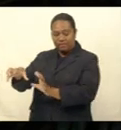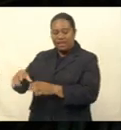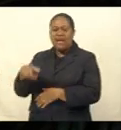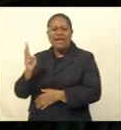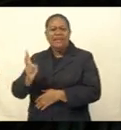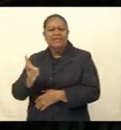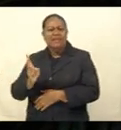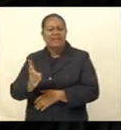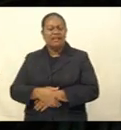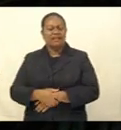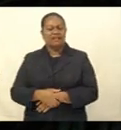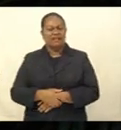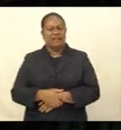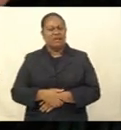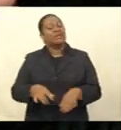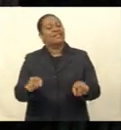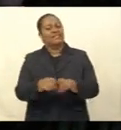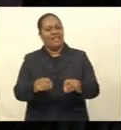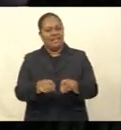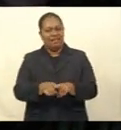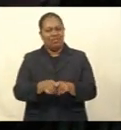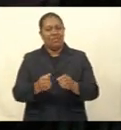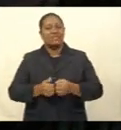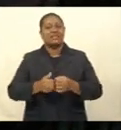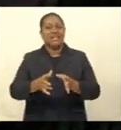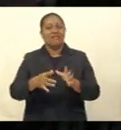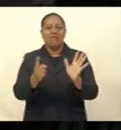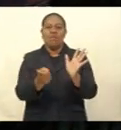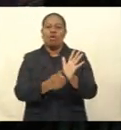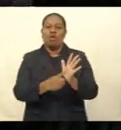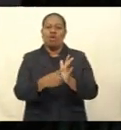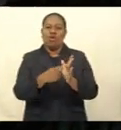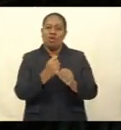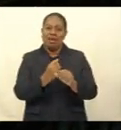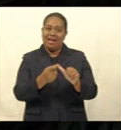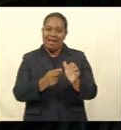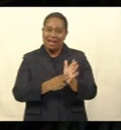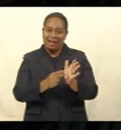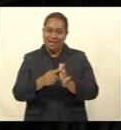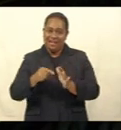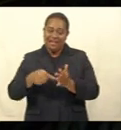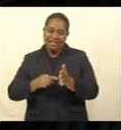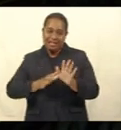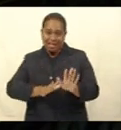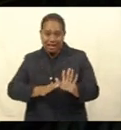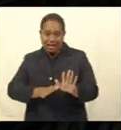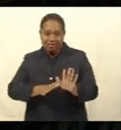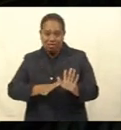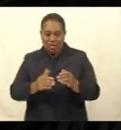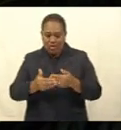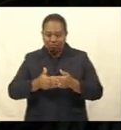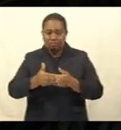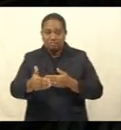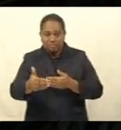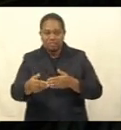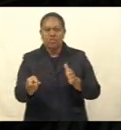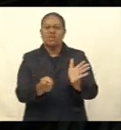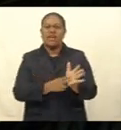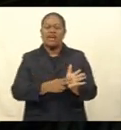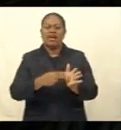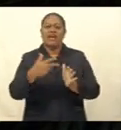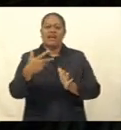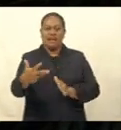again be just like before, where we start from Longani up until the Nakasi Bridge